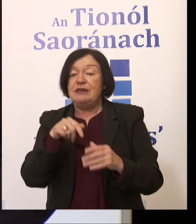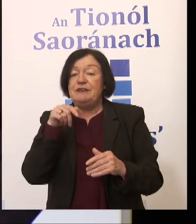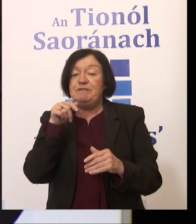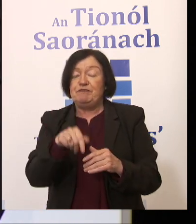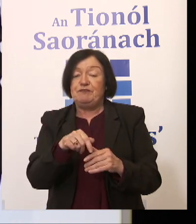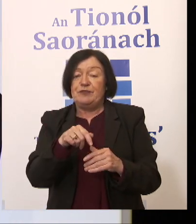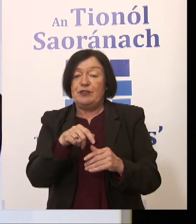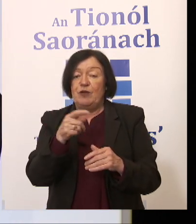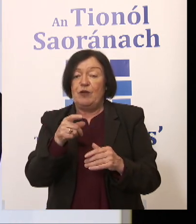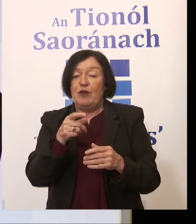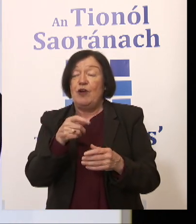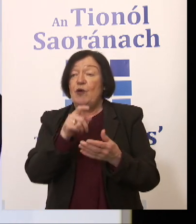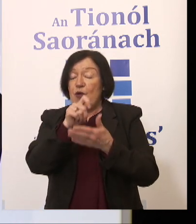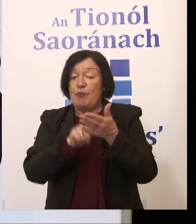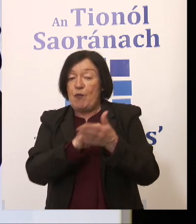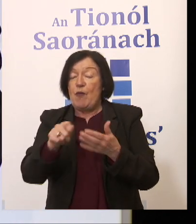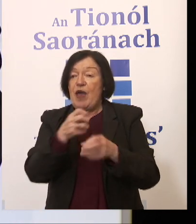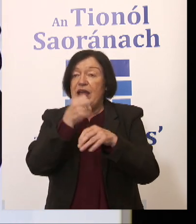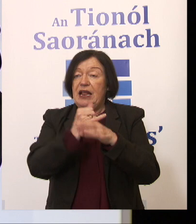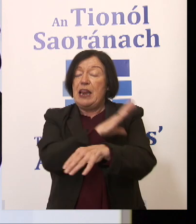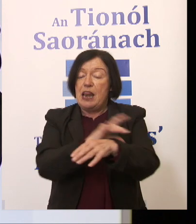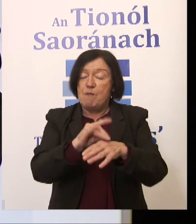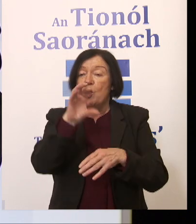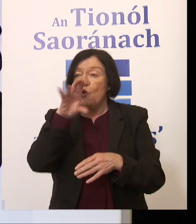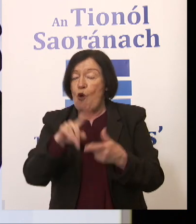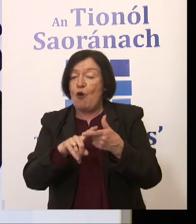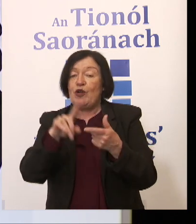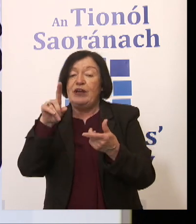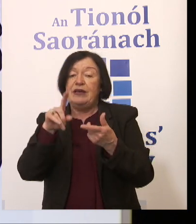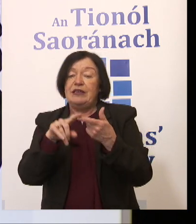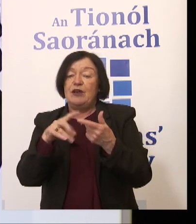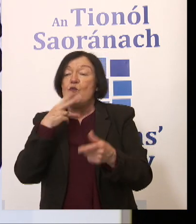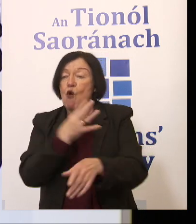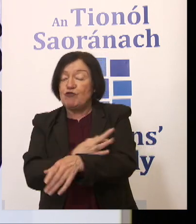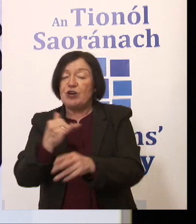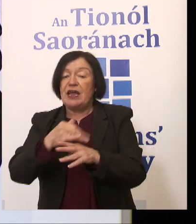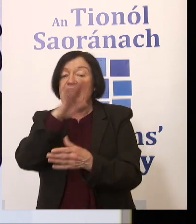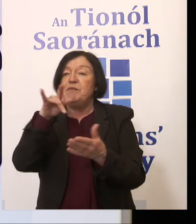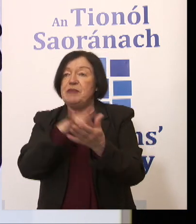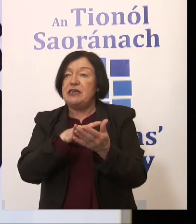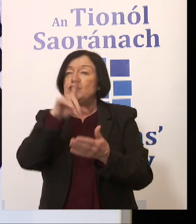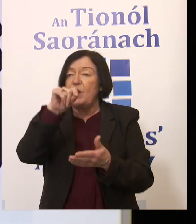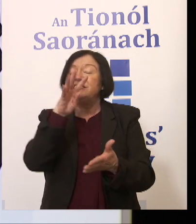held in Limerick, Waterford and in Cork City in